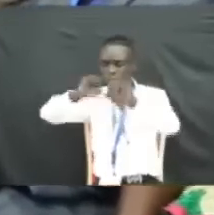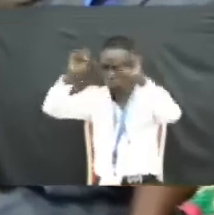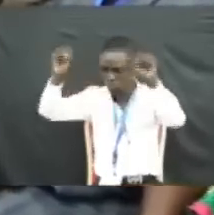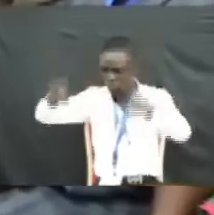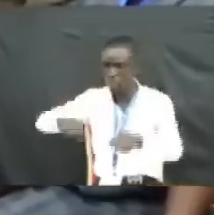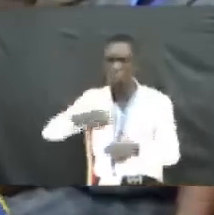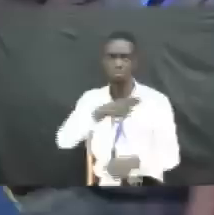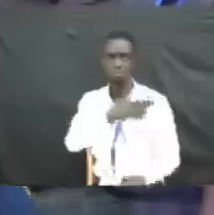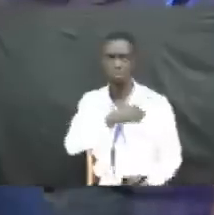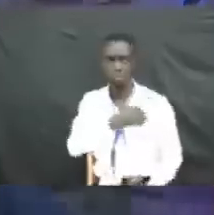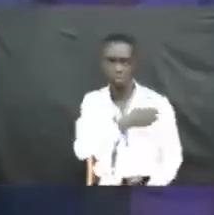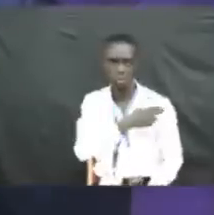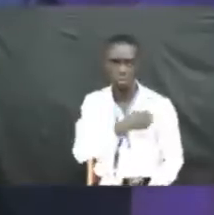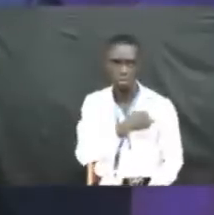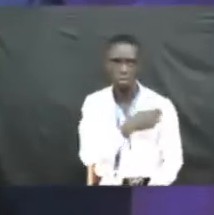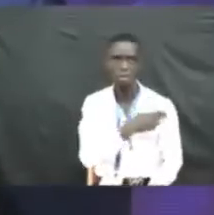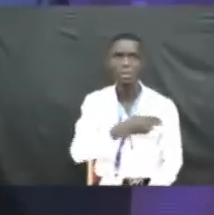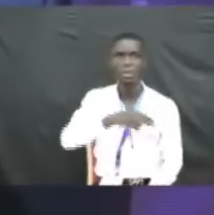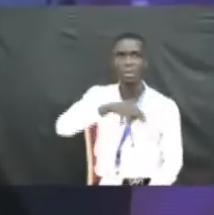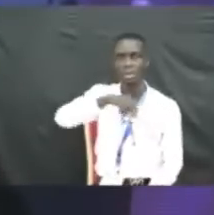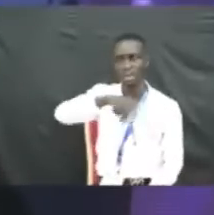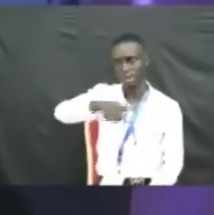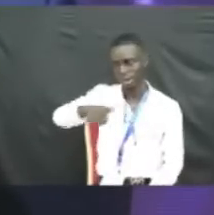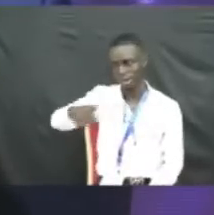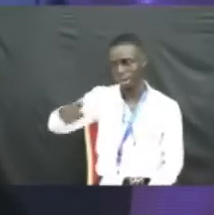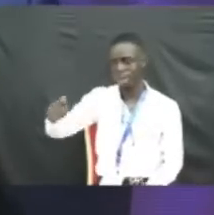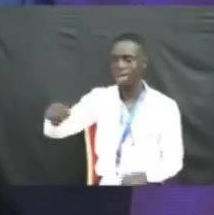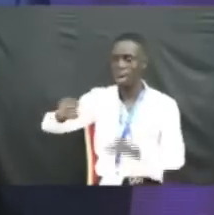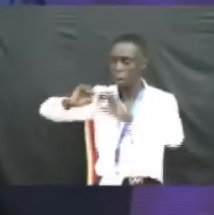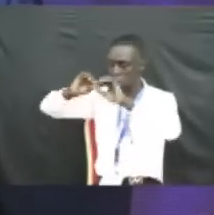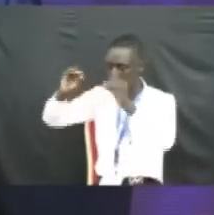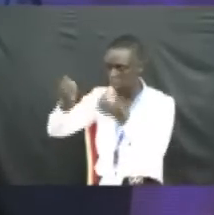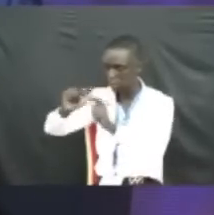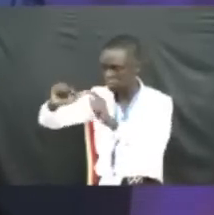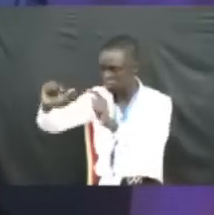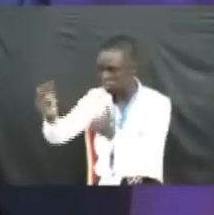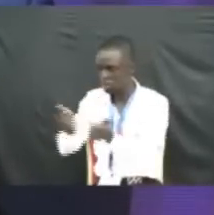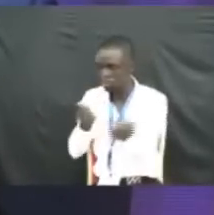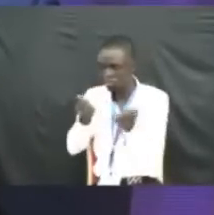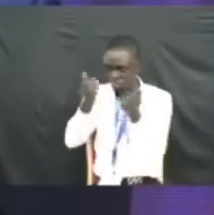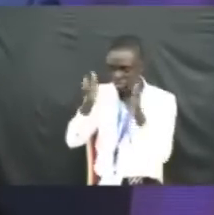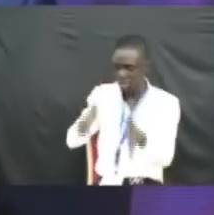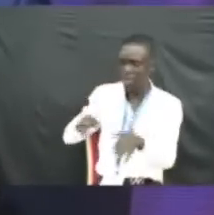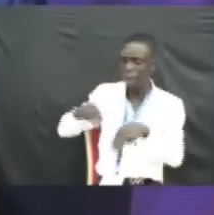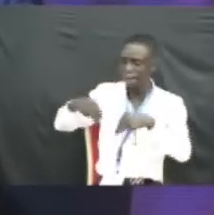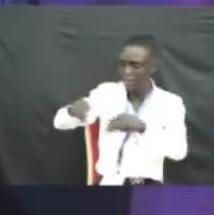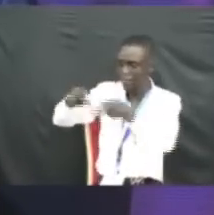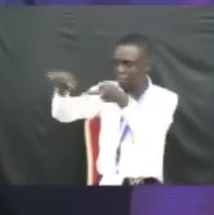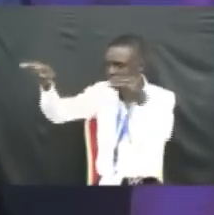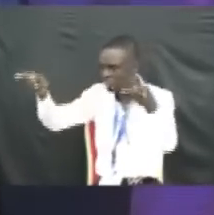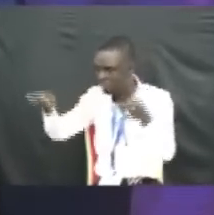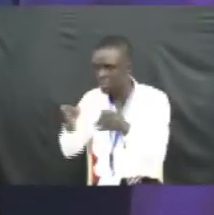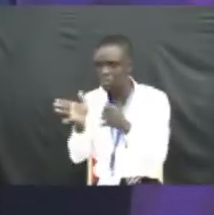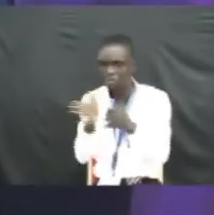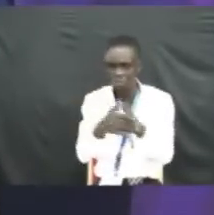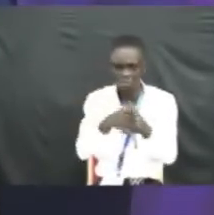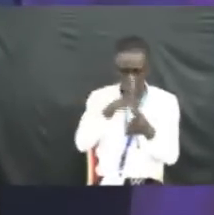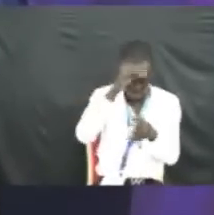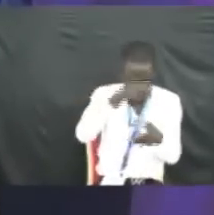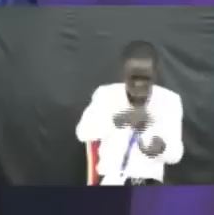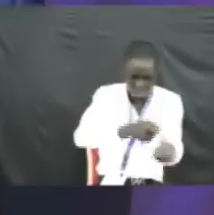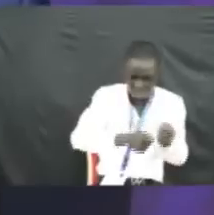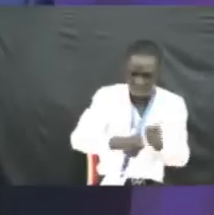and and among organized groups such as drivers, market women, fishermen and